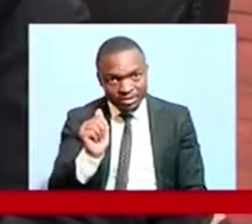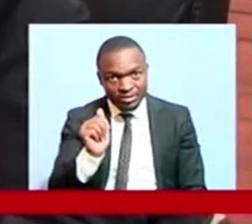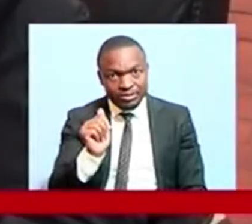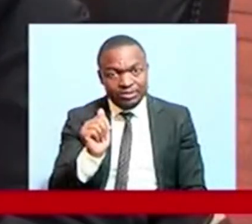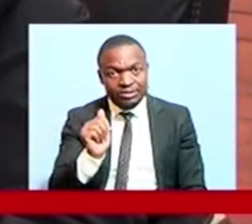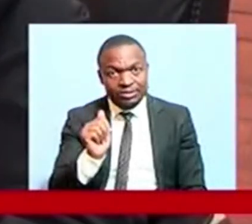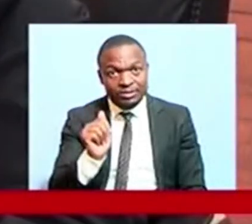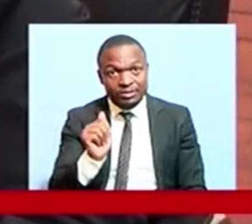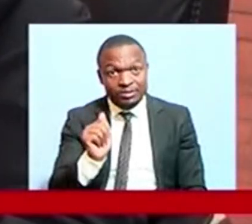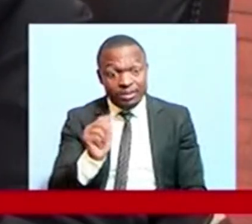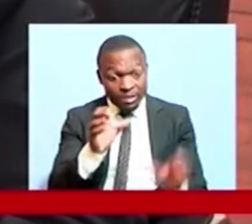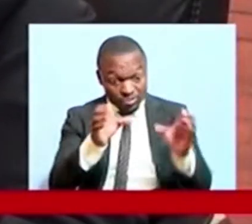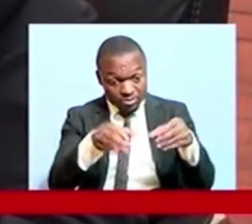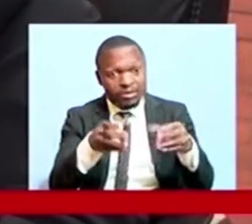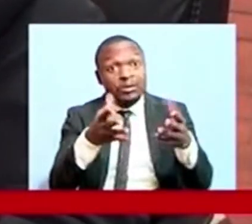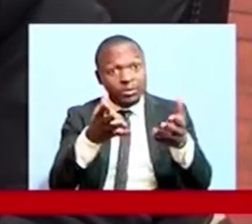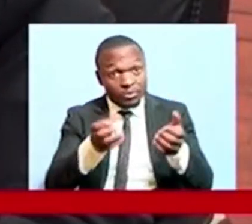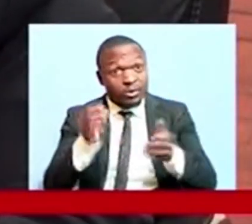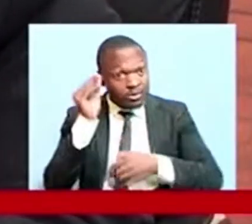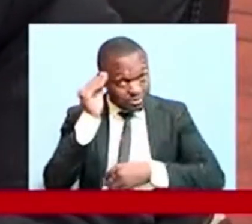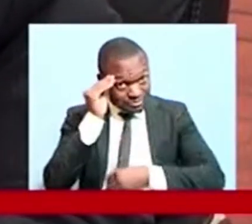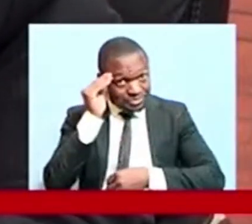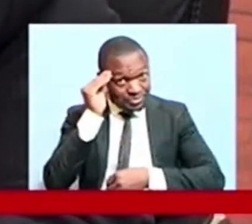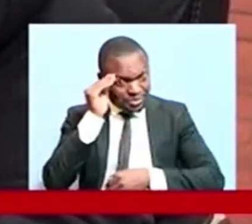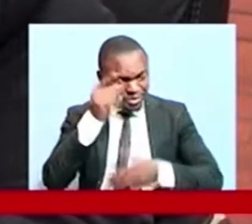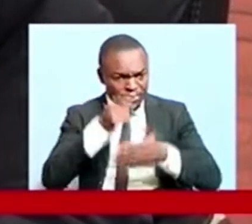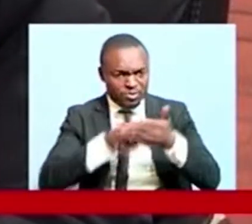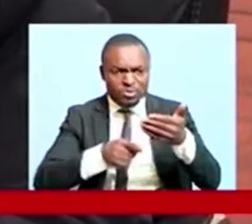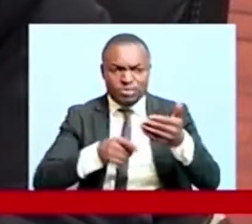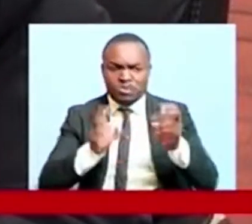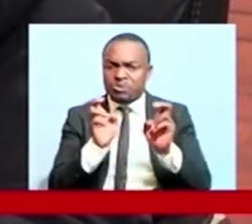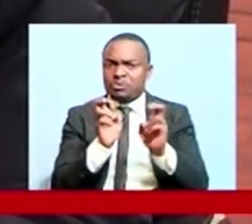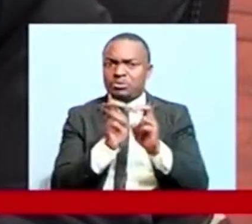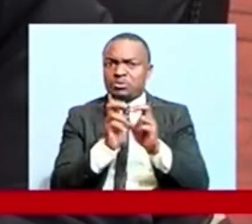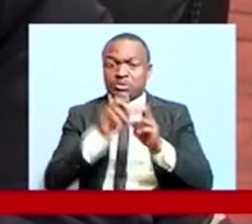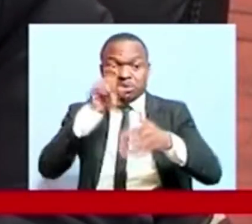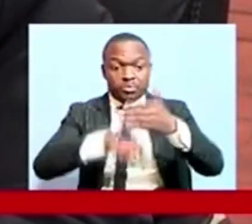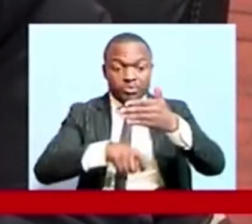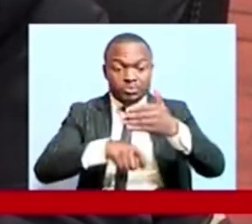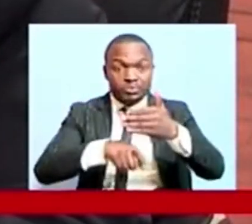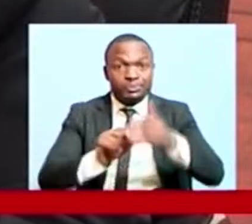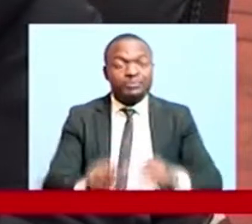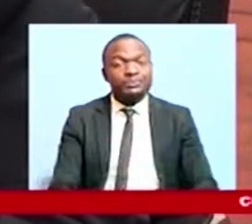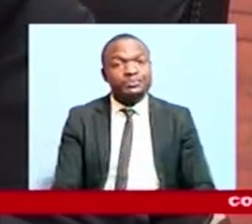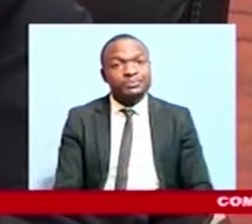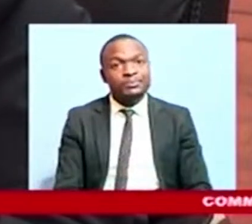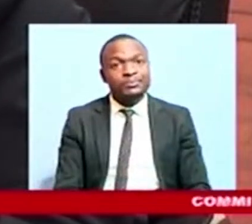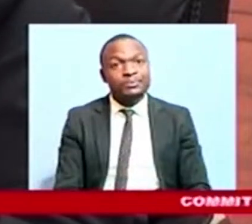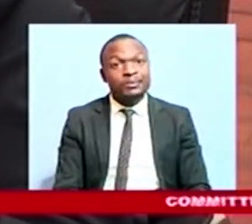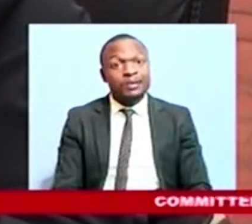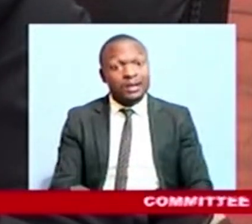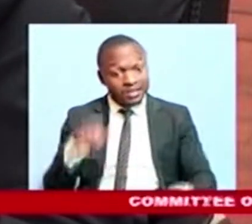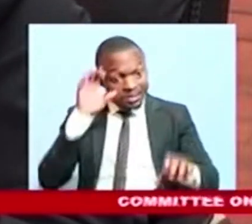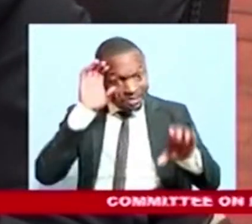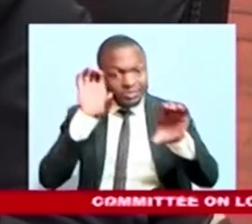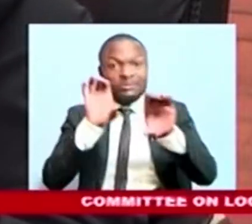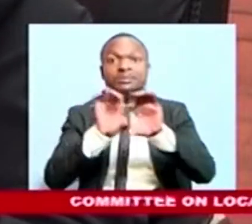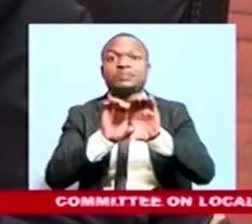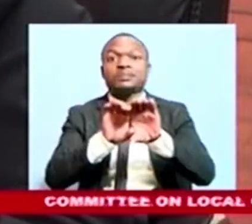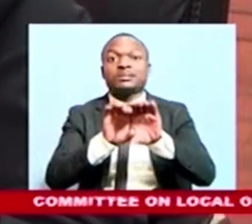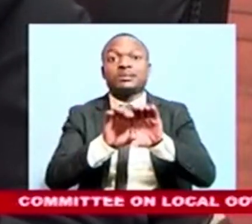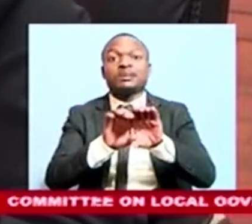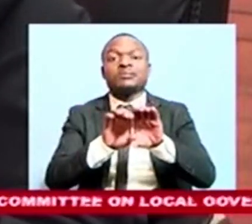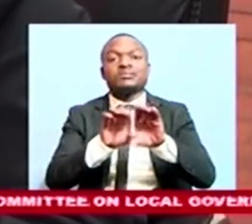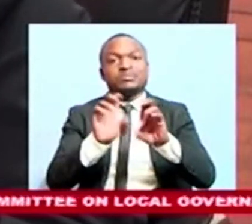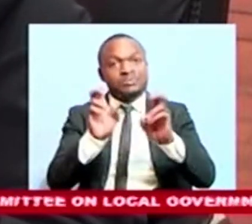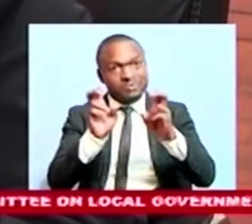to know, this committee would like to know, what was the contract price and the terms of the